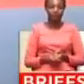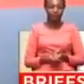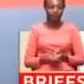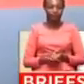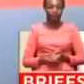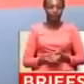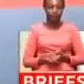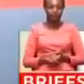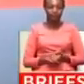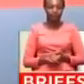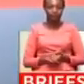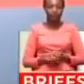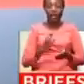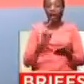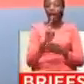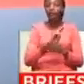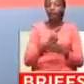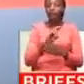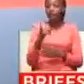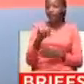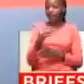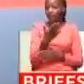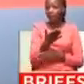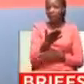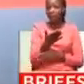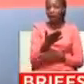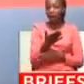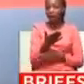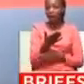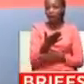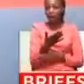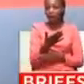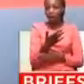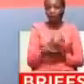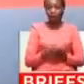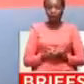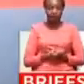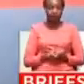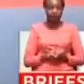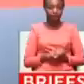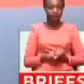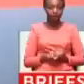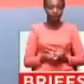he uses either one of those as an entrance because your guard is down. So